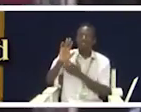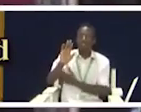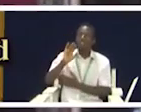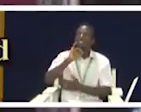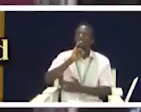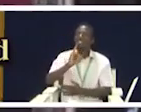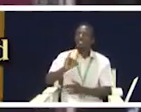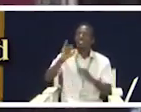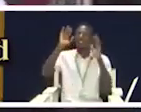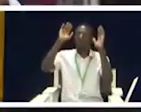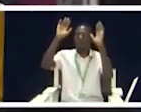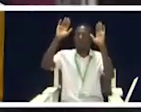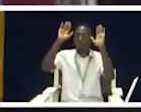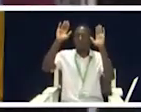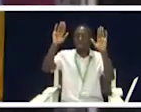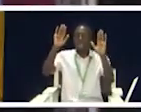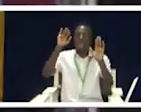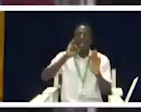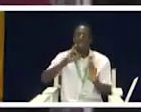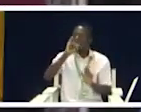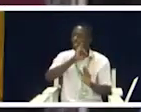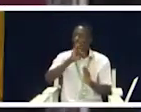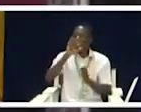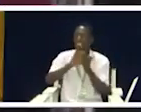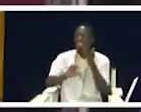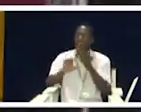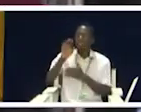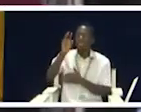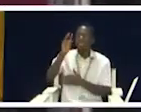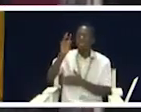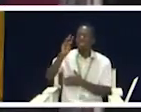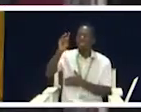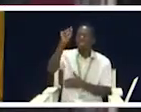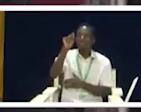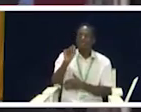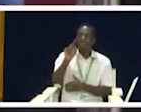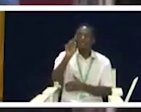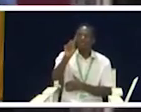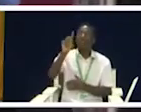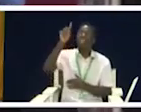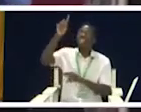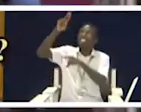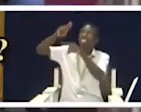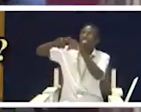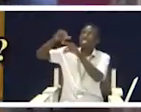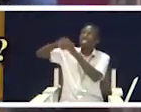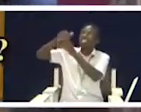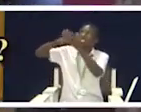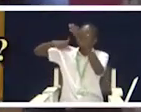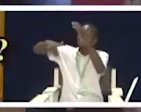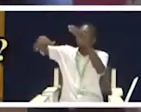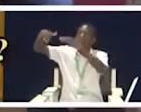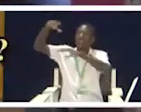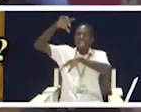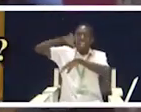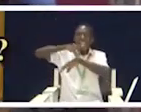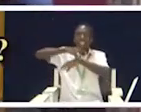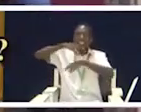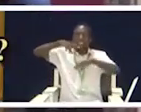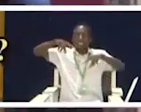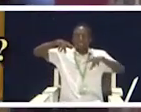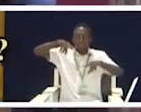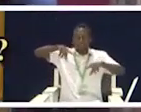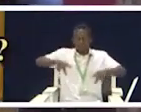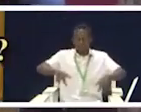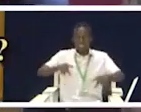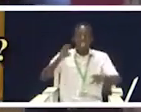big. Isaiah 66 verse 1. Isaiah 66 verse 1. He is seated in heaven and makes his earth his footstool. Yet he resides in